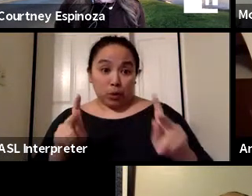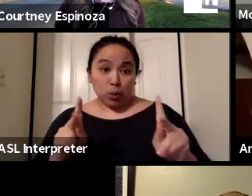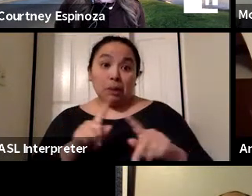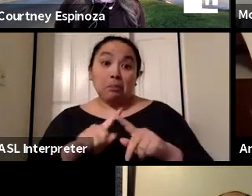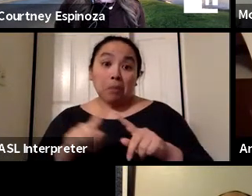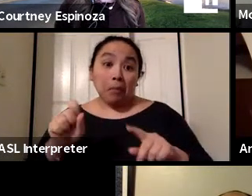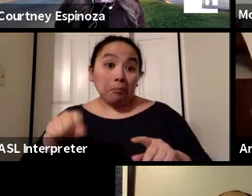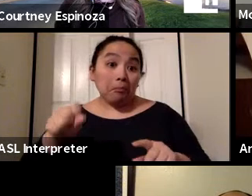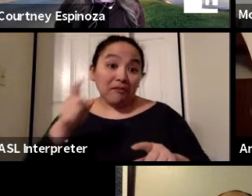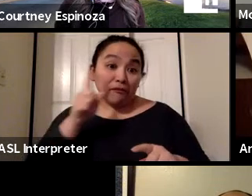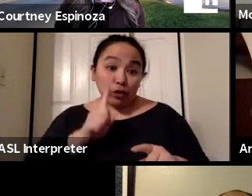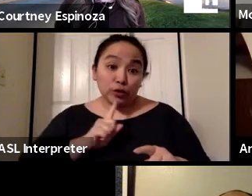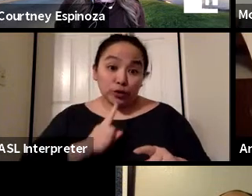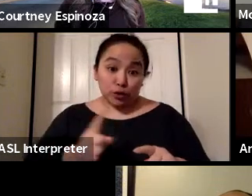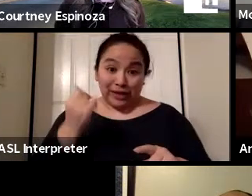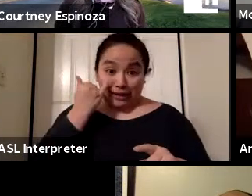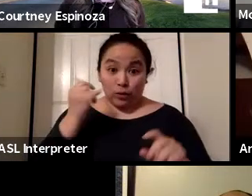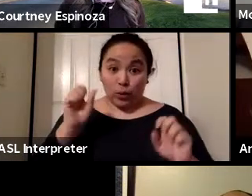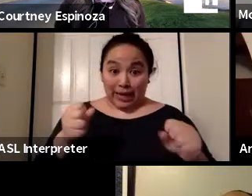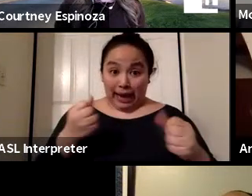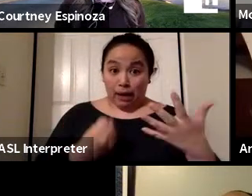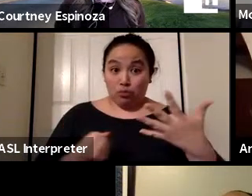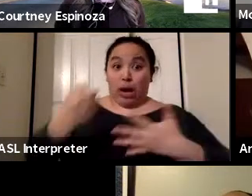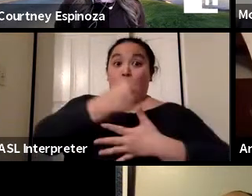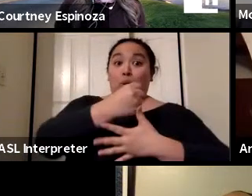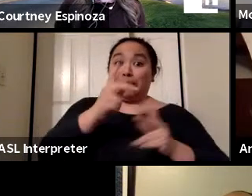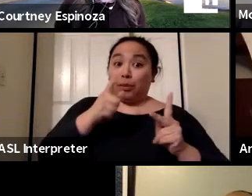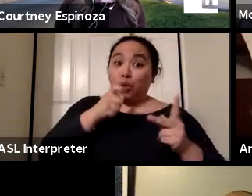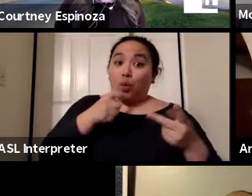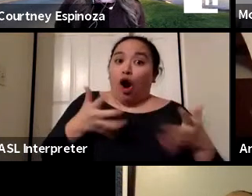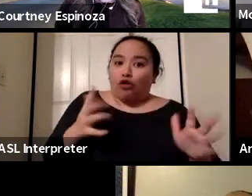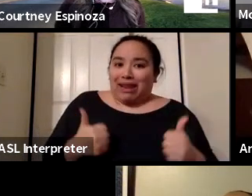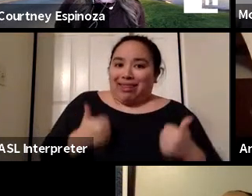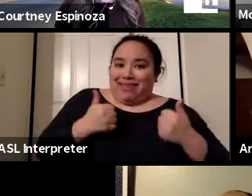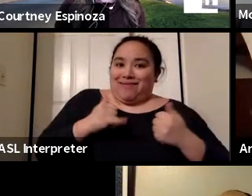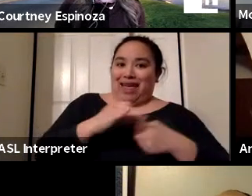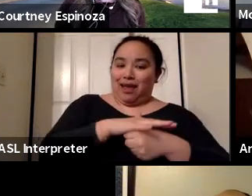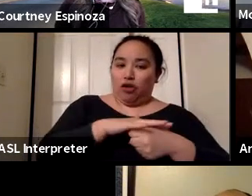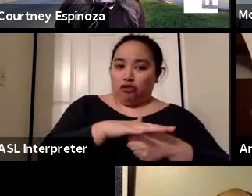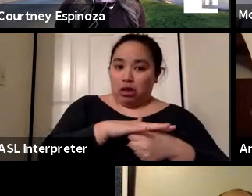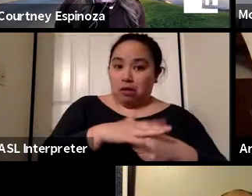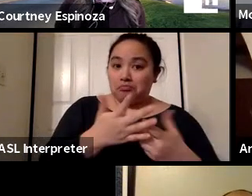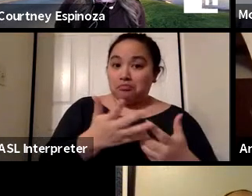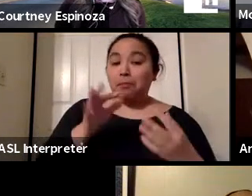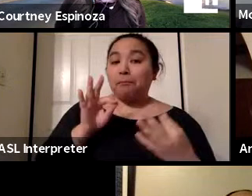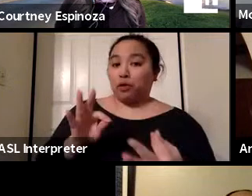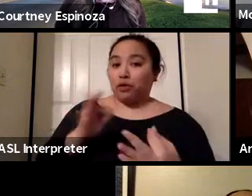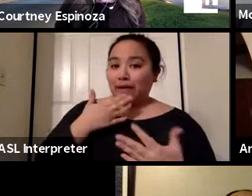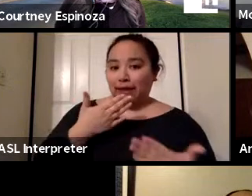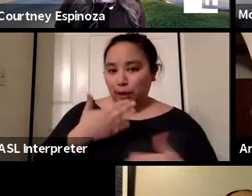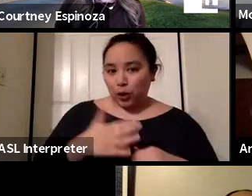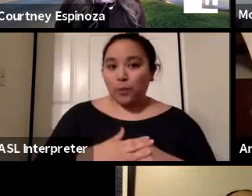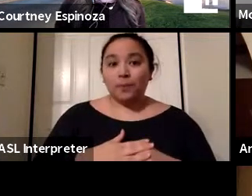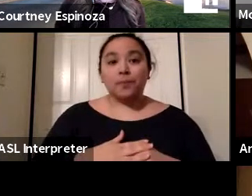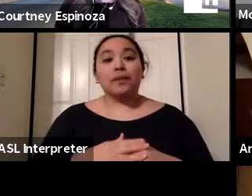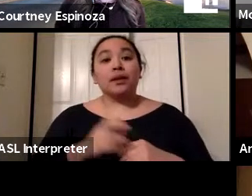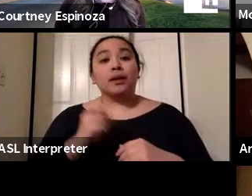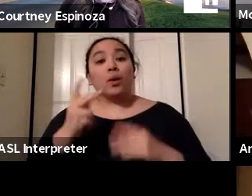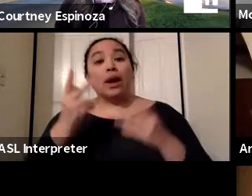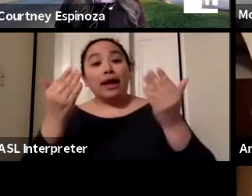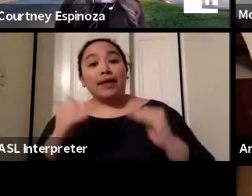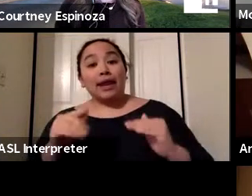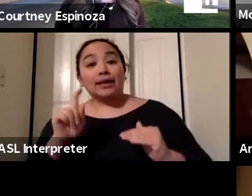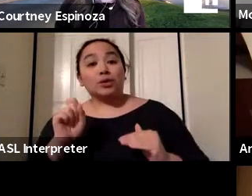we would like to, if there's a way to prioritize folks that live in the area. Perfect, thank you. All right, the next question